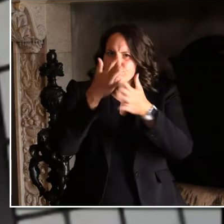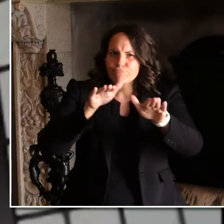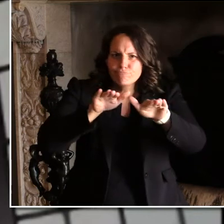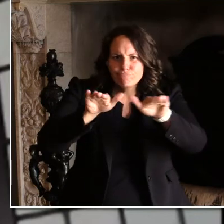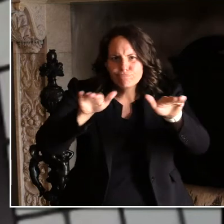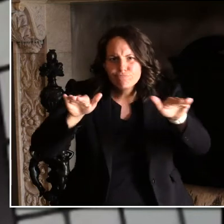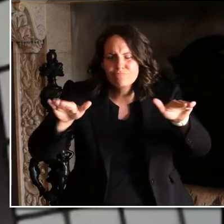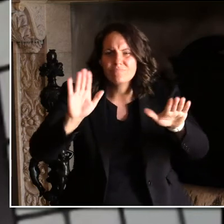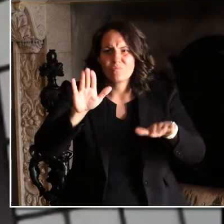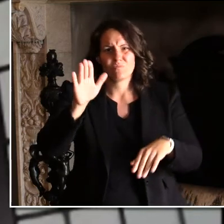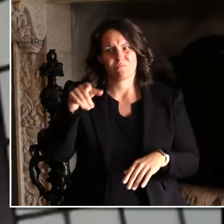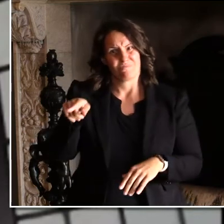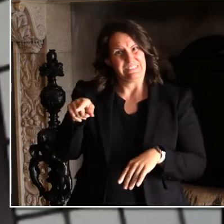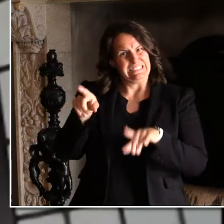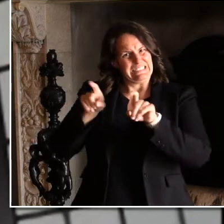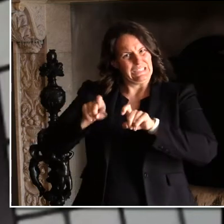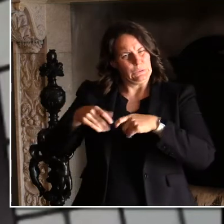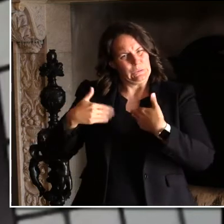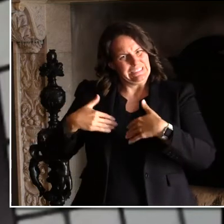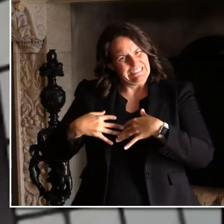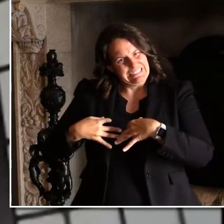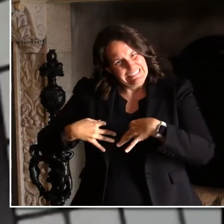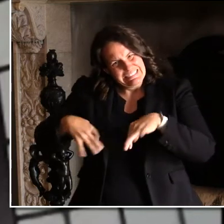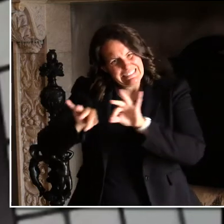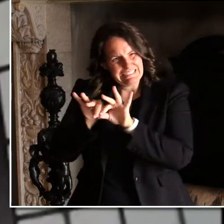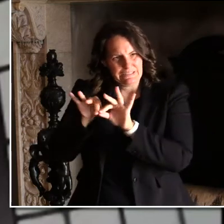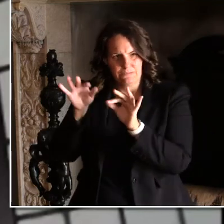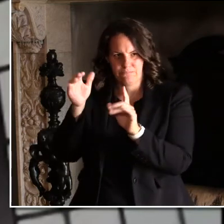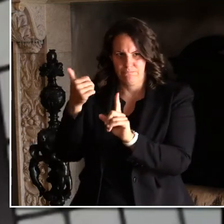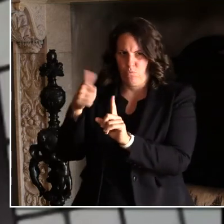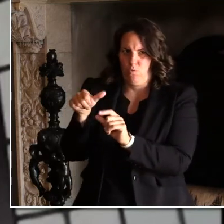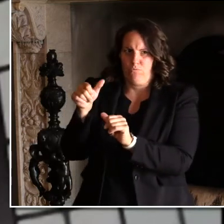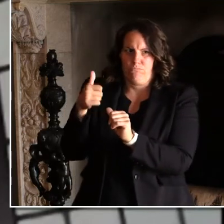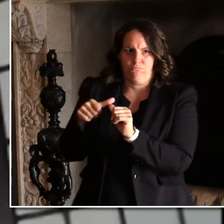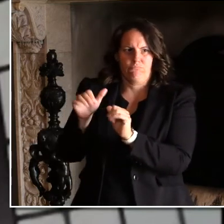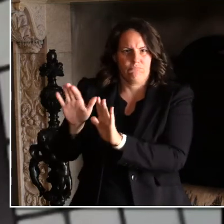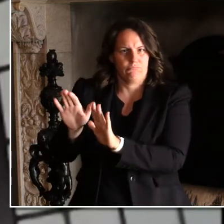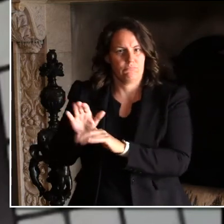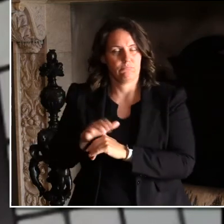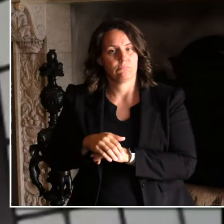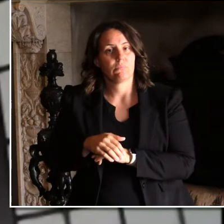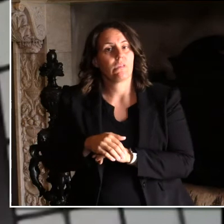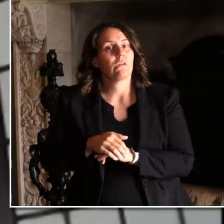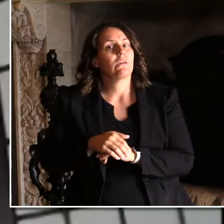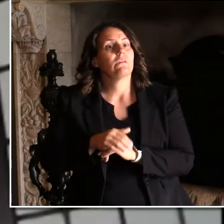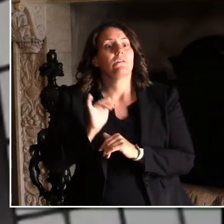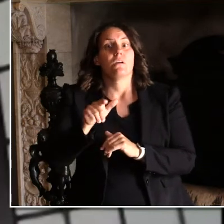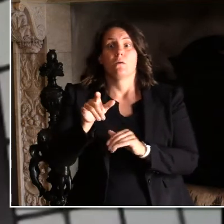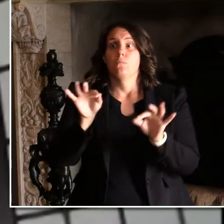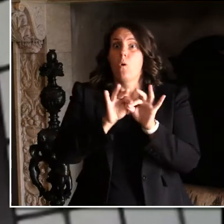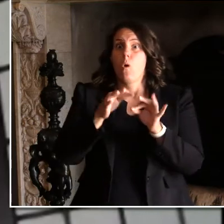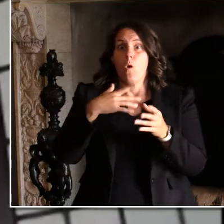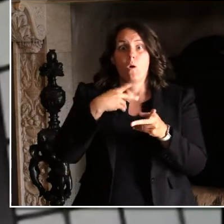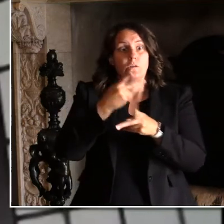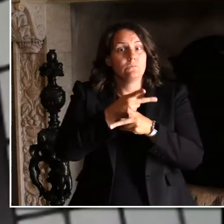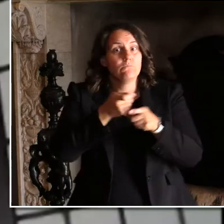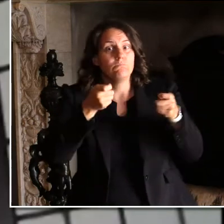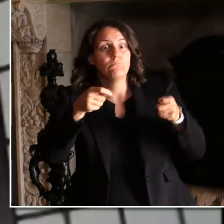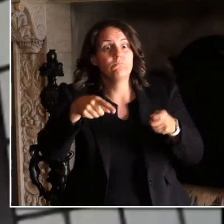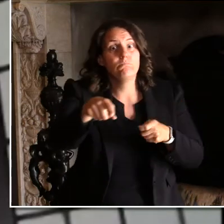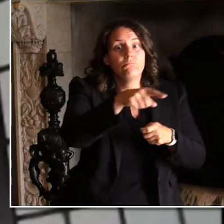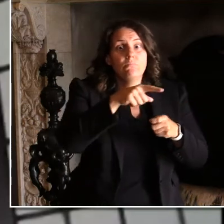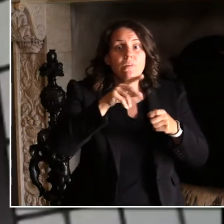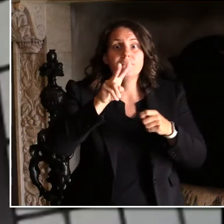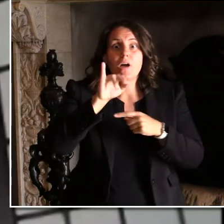effective tools in helping stop the spread of COVID-19 is testing, and everyone who needs a test should get a test. If you're experiencing any